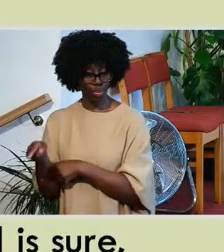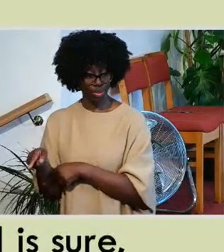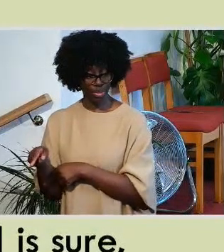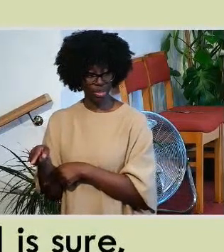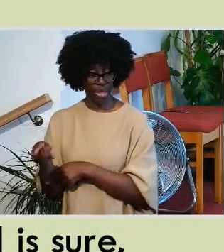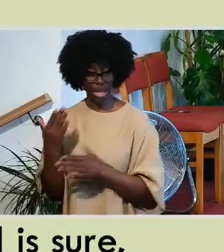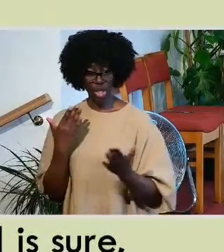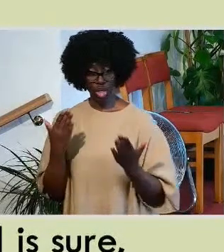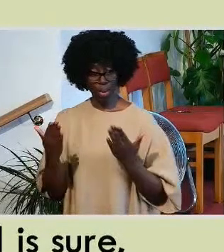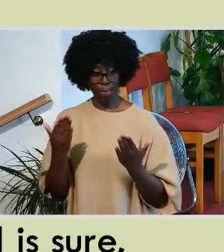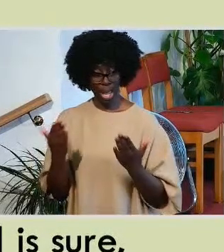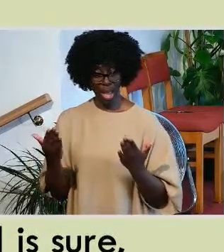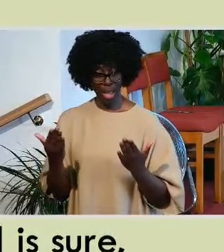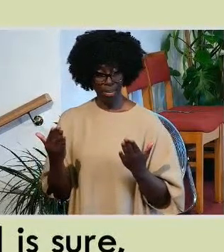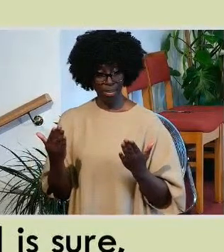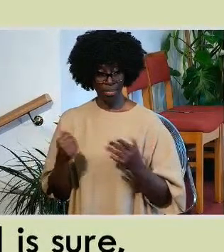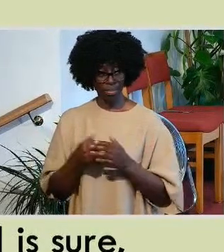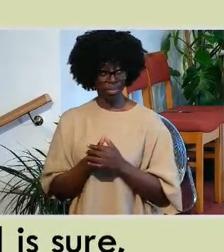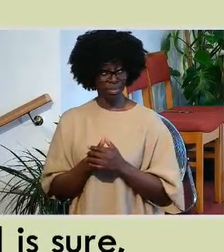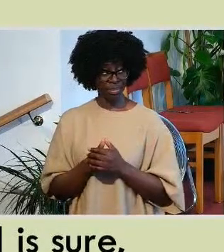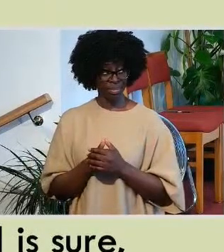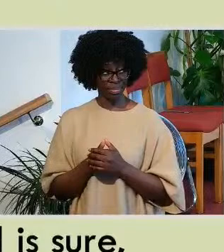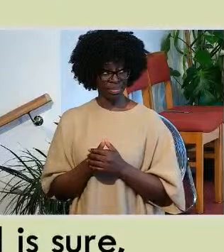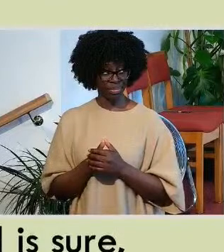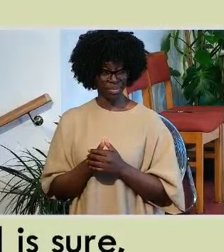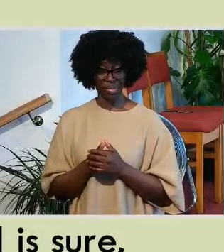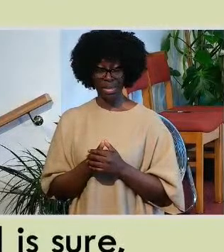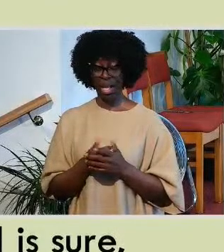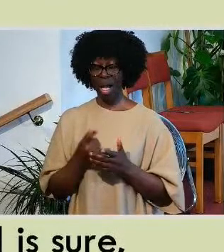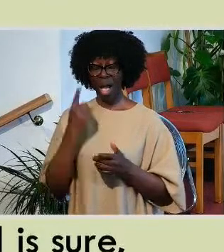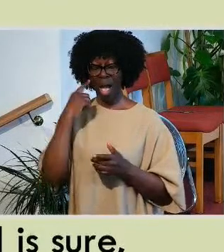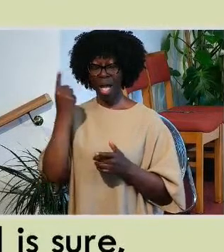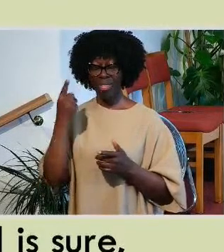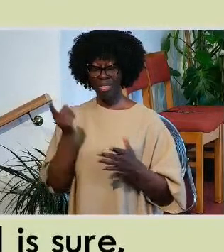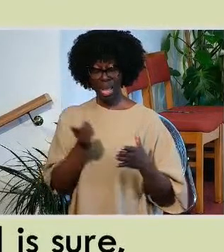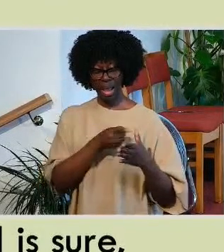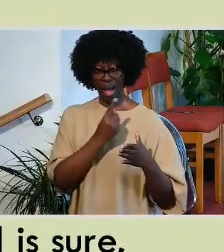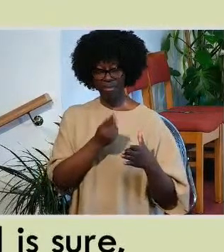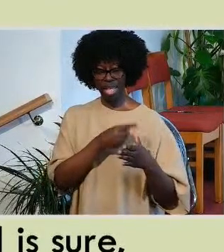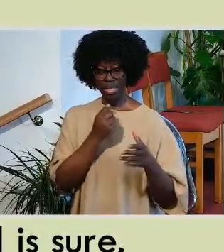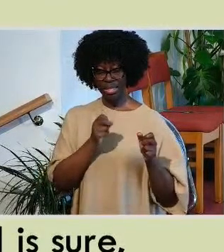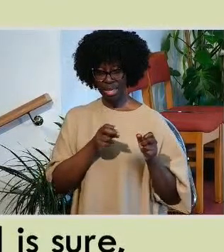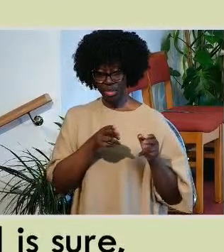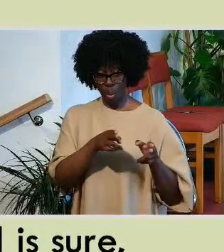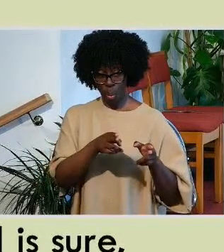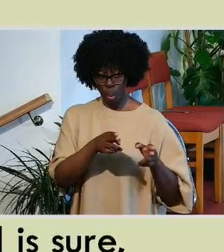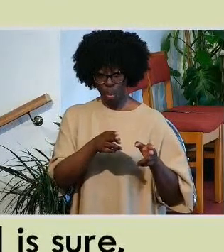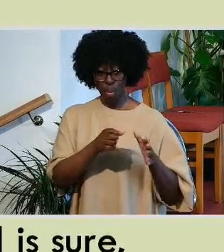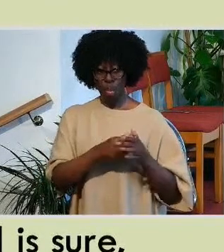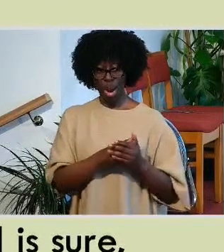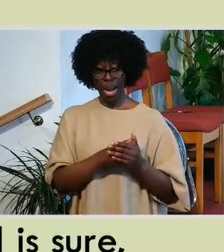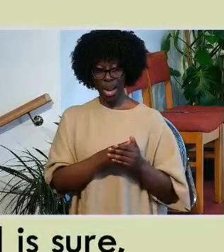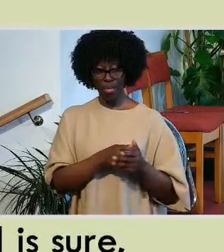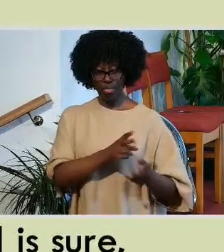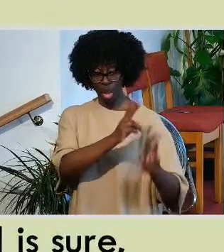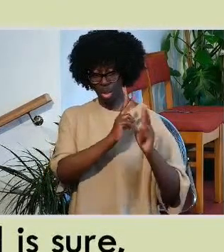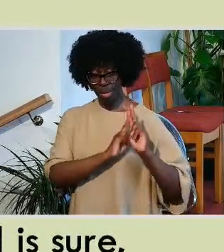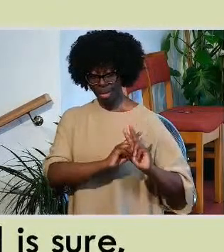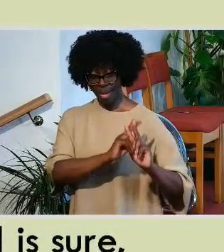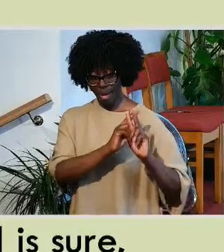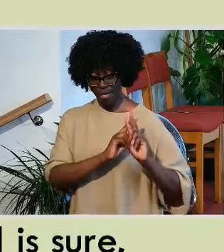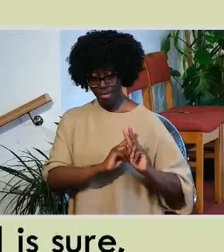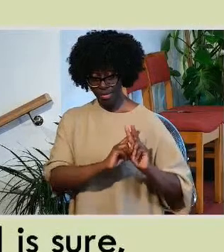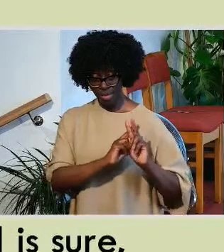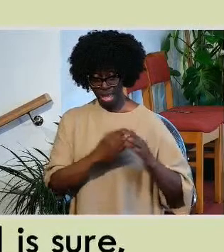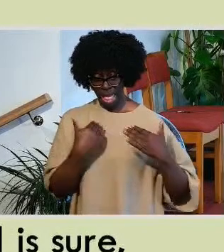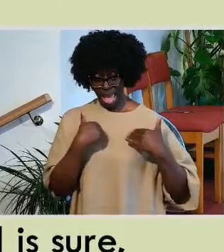that even our religiosity and the Bible and coming together, these things are actually